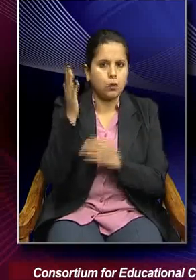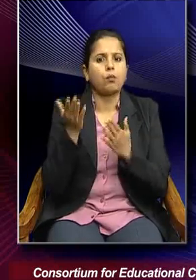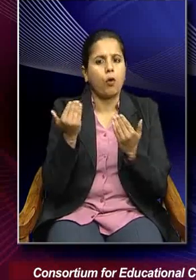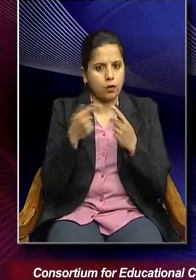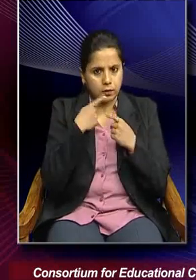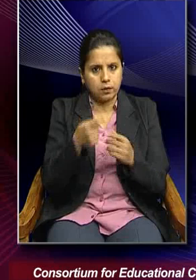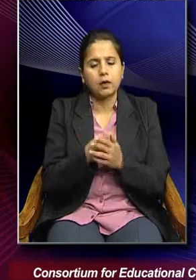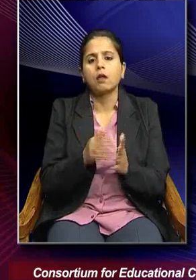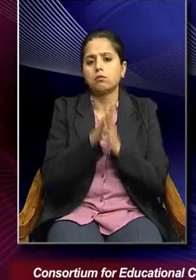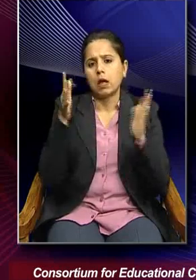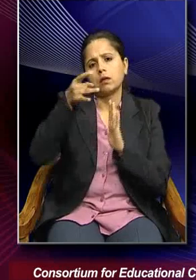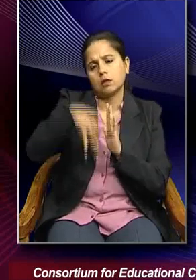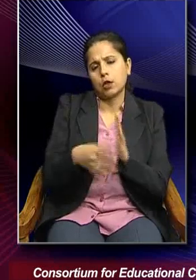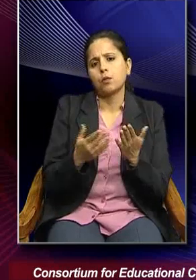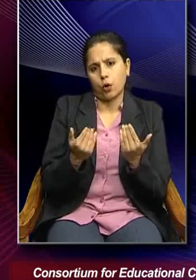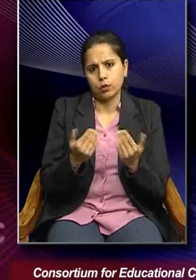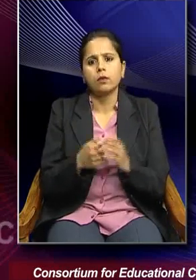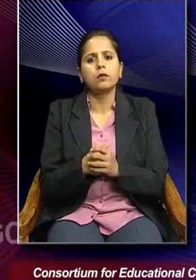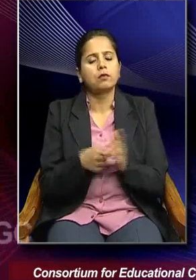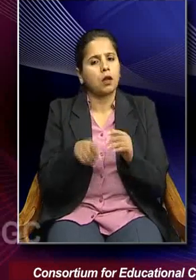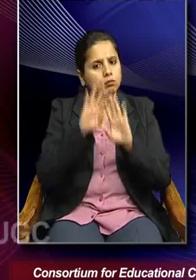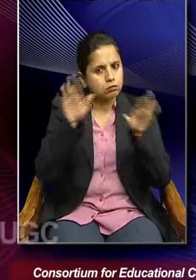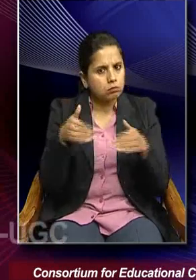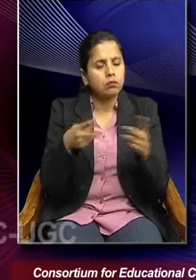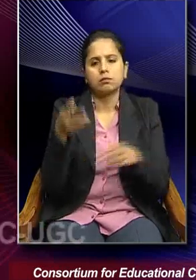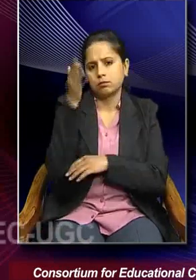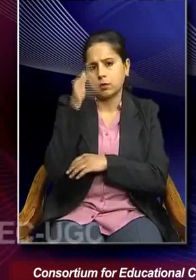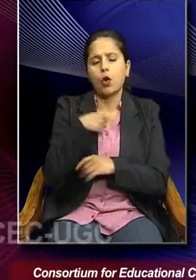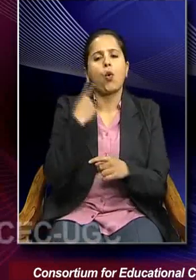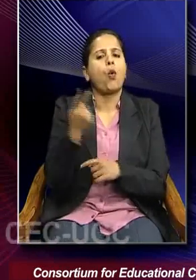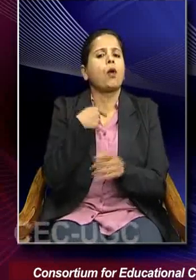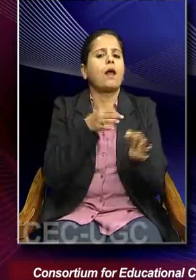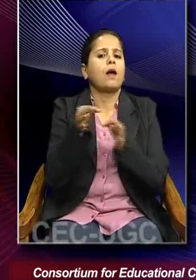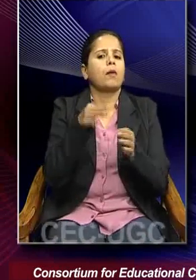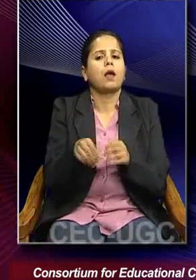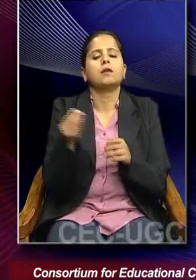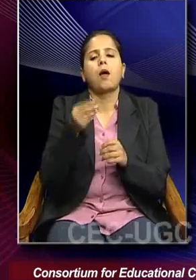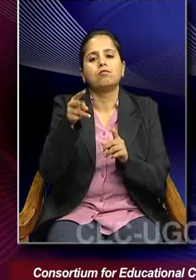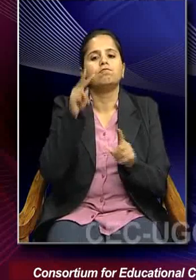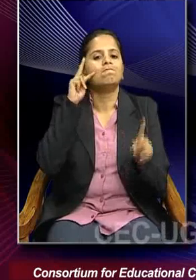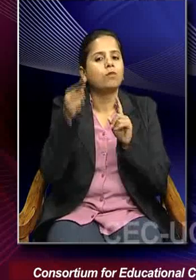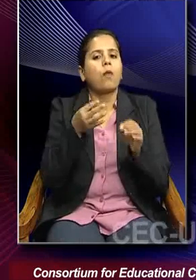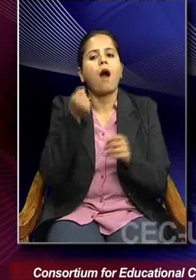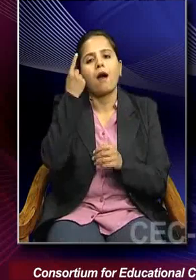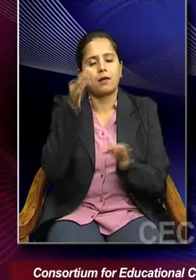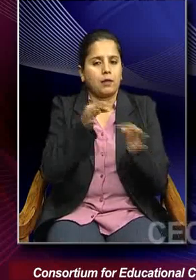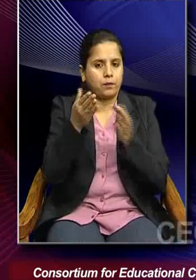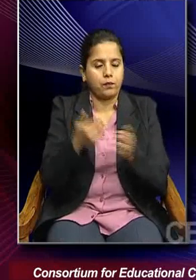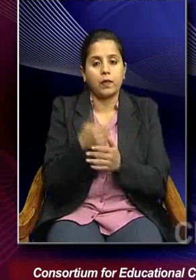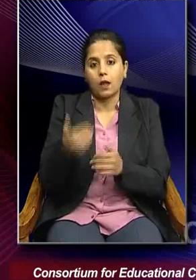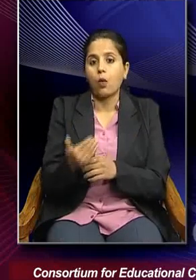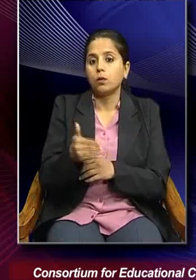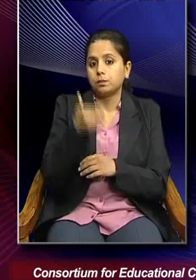into greater details. It's being an introductory lecture, I am just giving you an overview. Moving to the